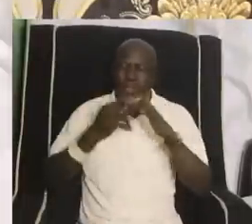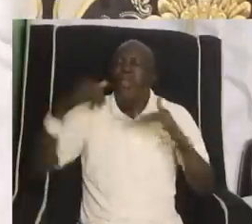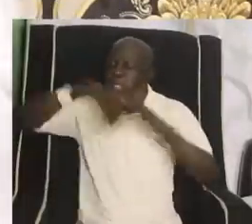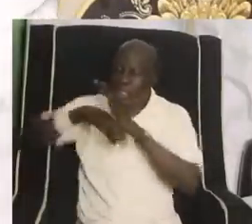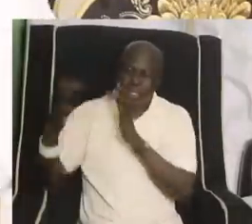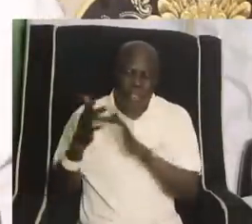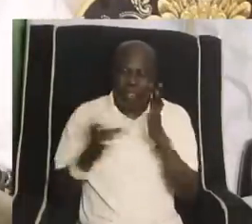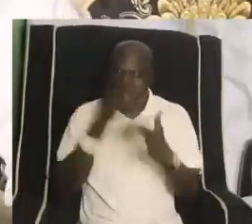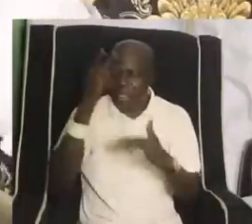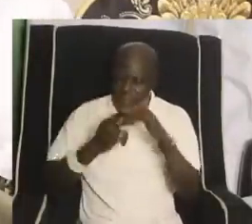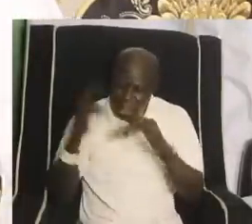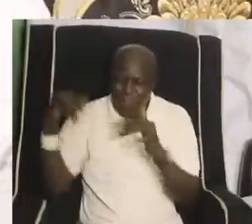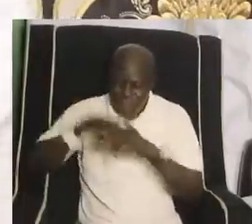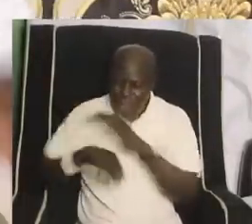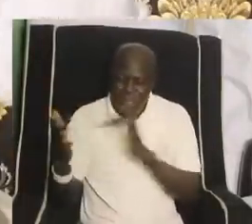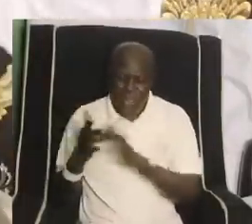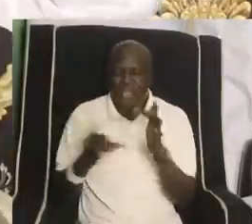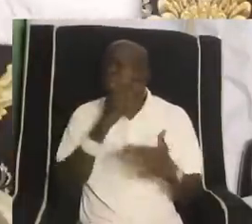yes.